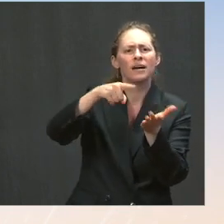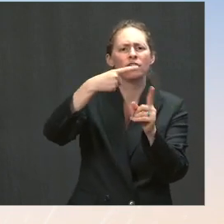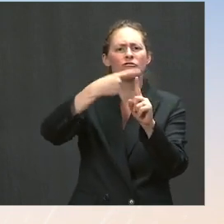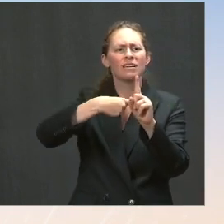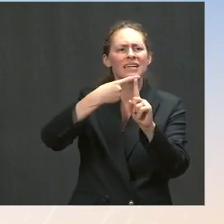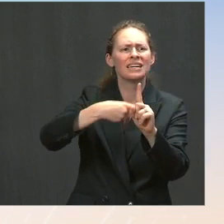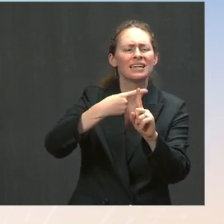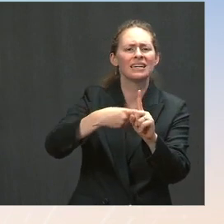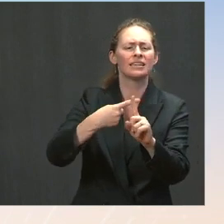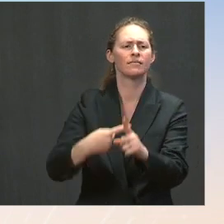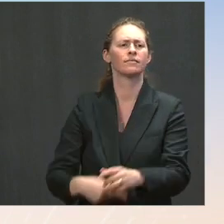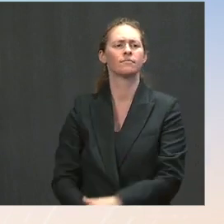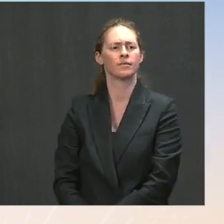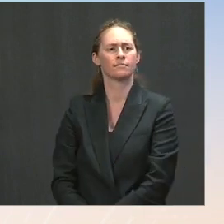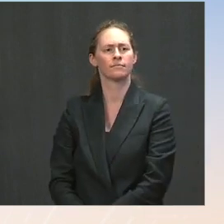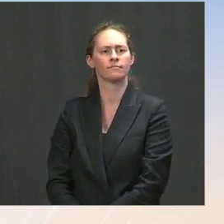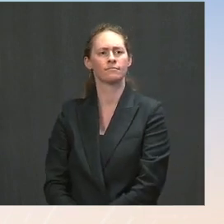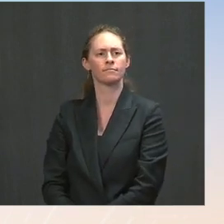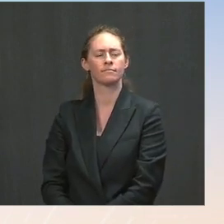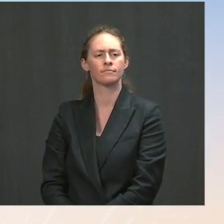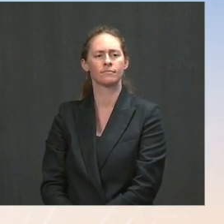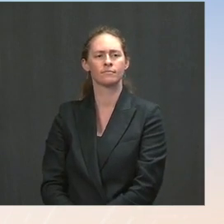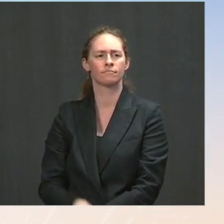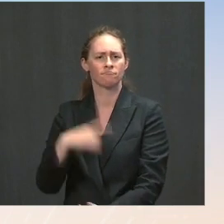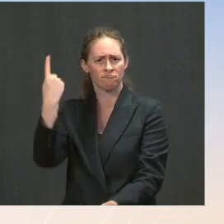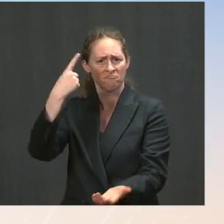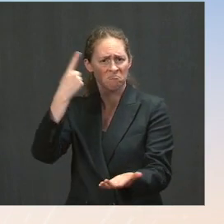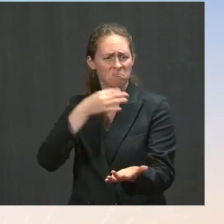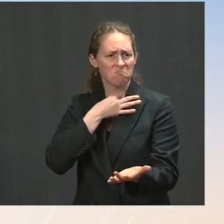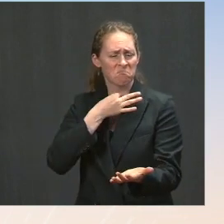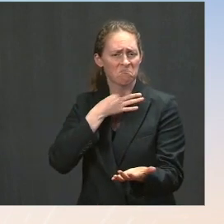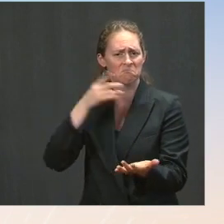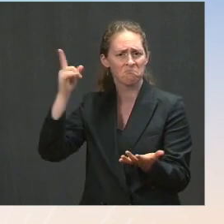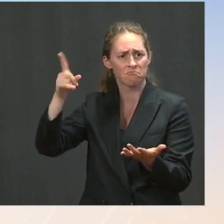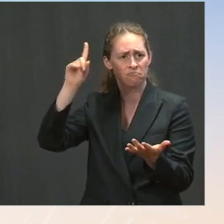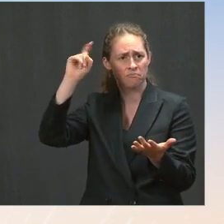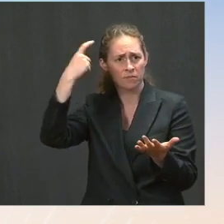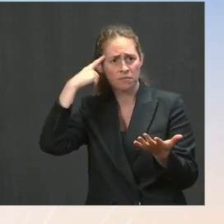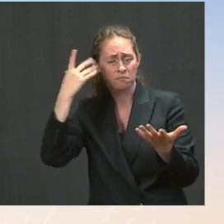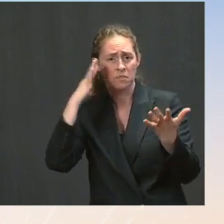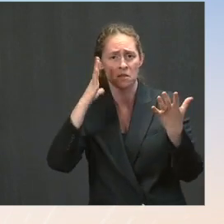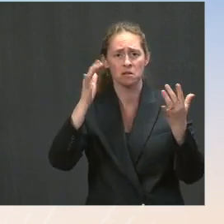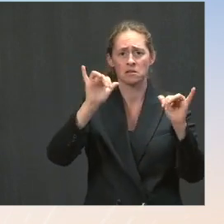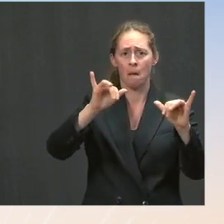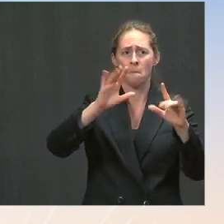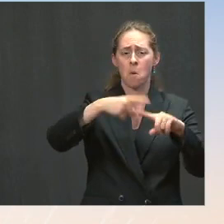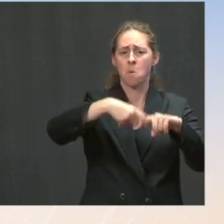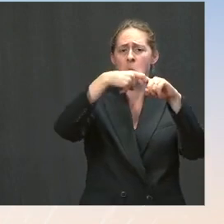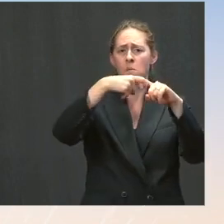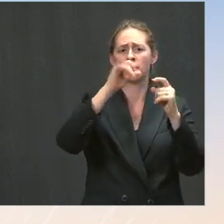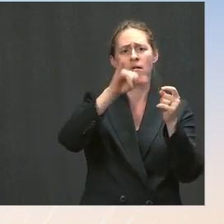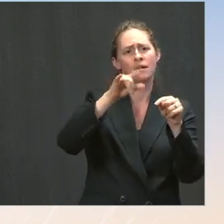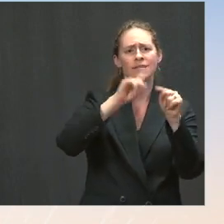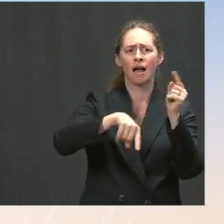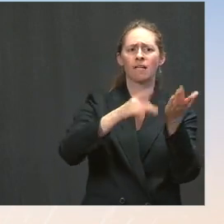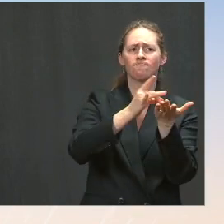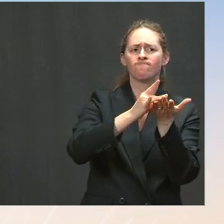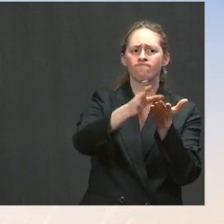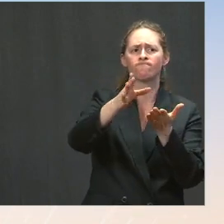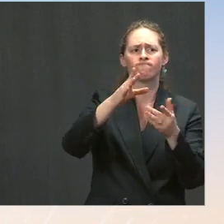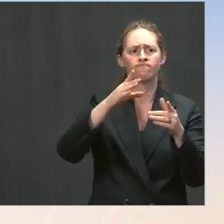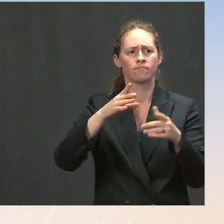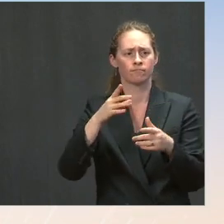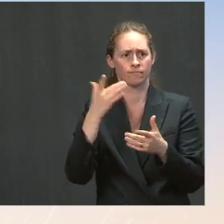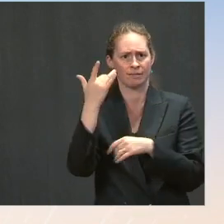an extension of that moratorium, especially as we're seeing the Delta variant, rear its head? Sure.